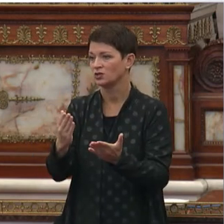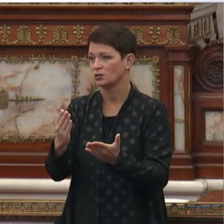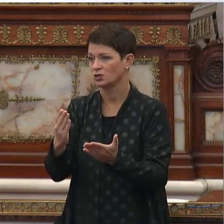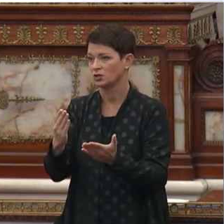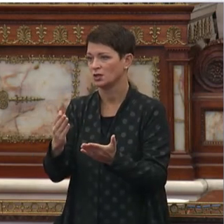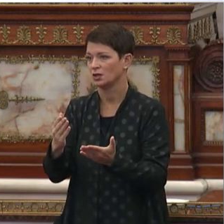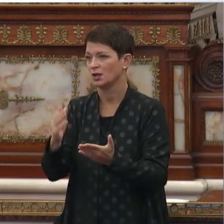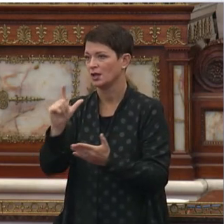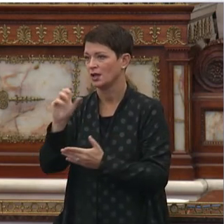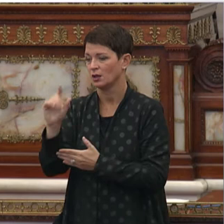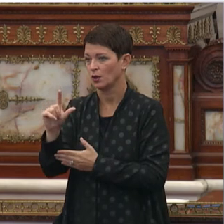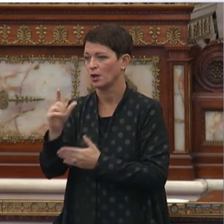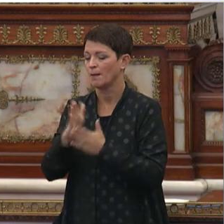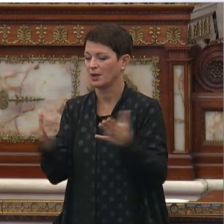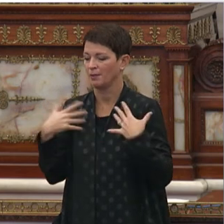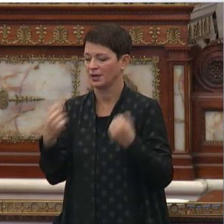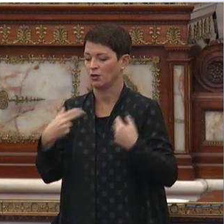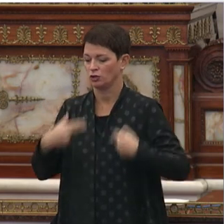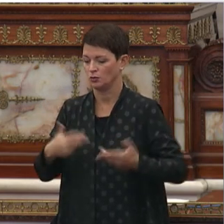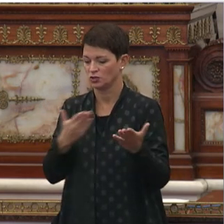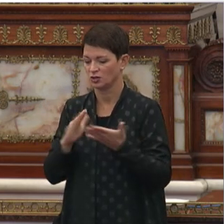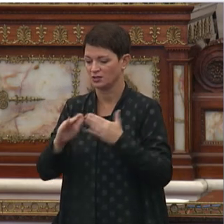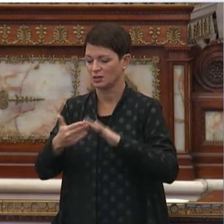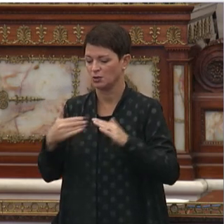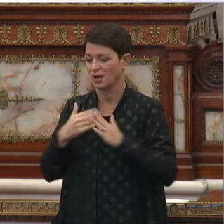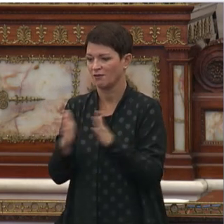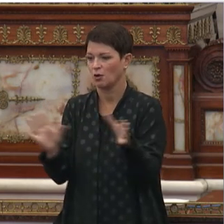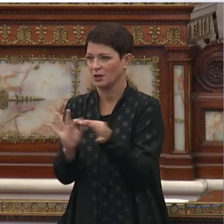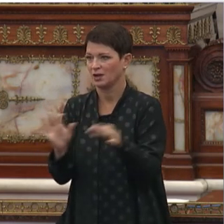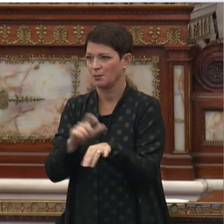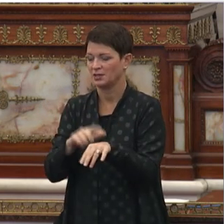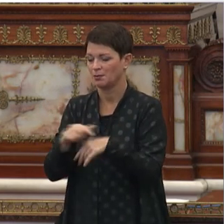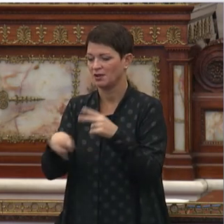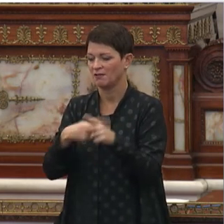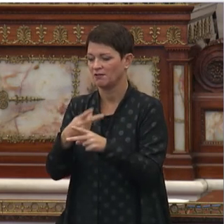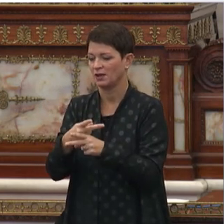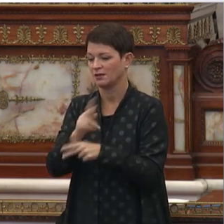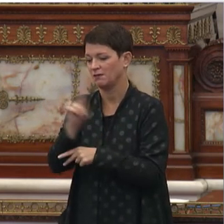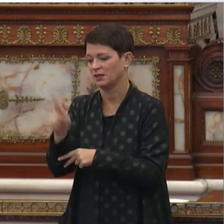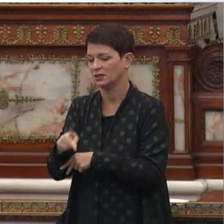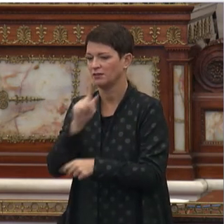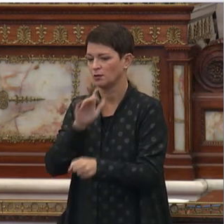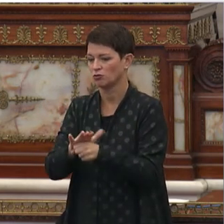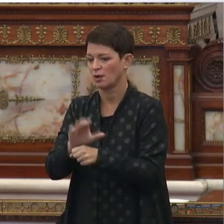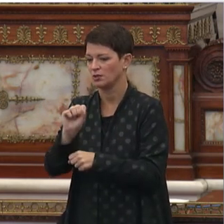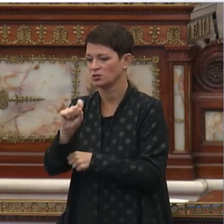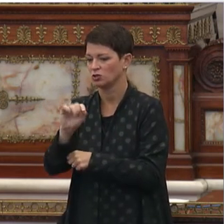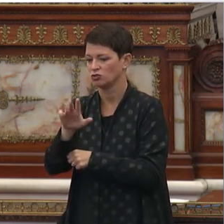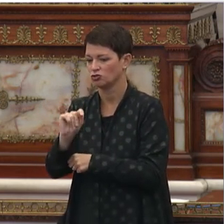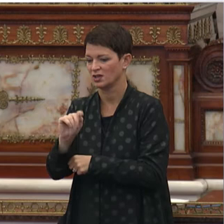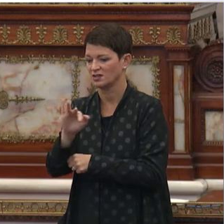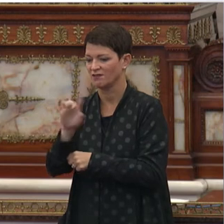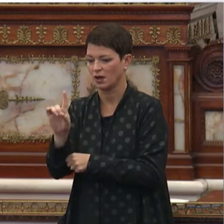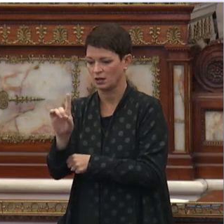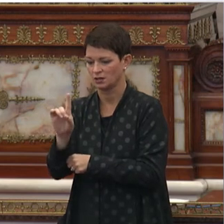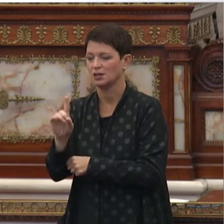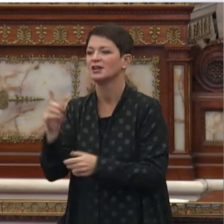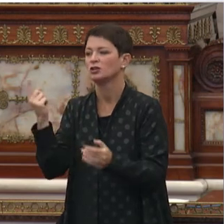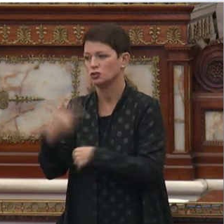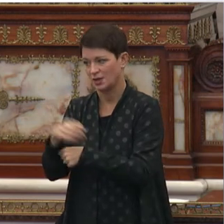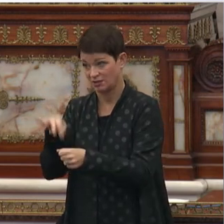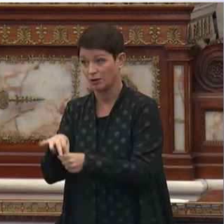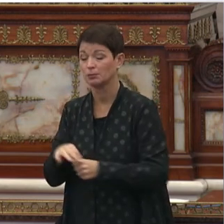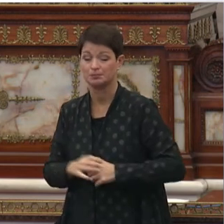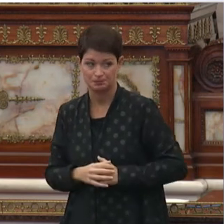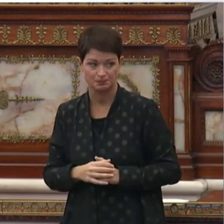the Public Health and Human Services Committee to hold hearings on the Philadelphia Promise Trust Fund. And that will be on today's